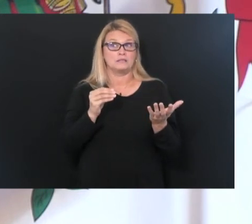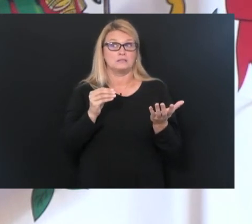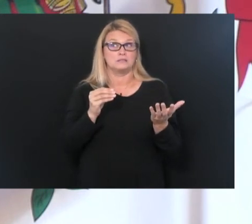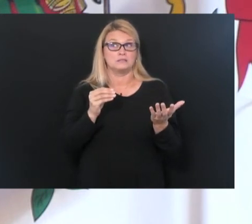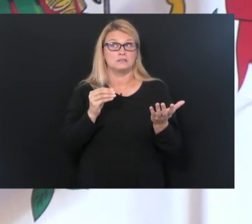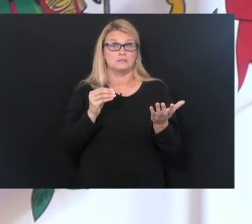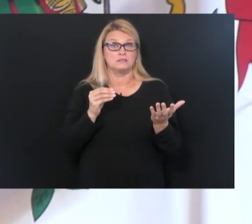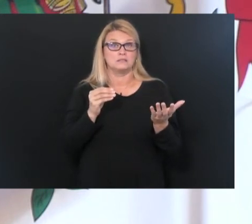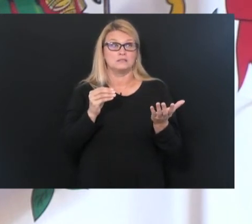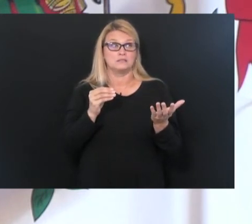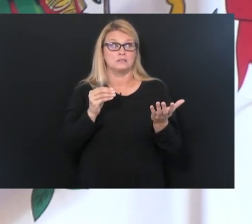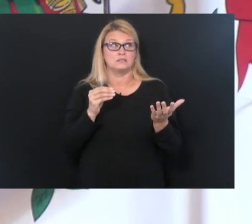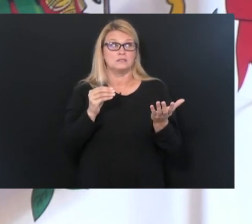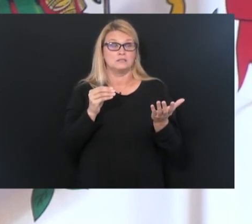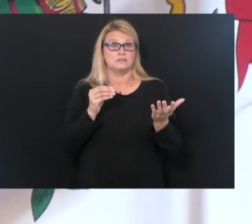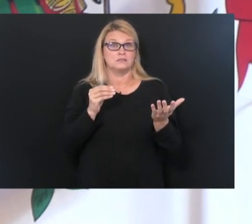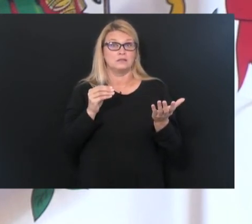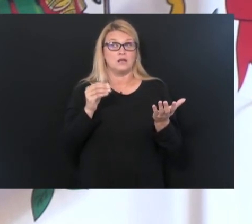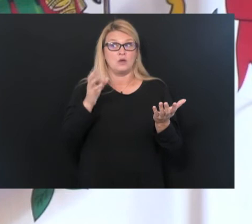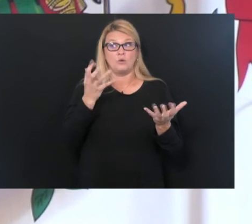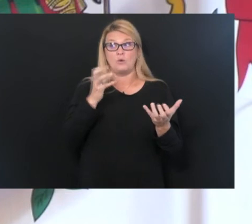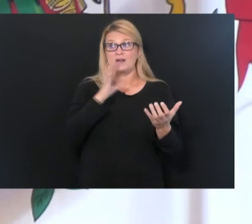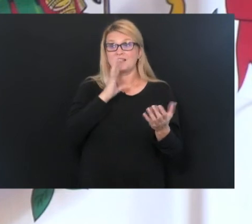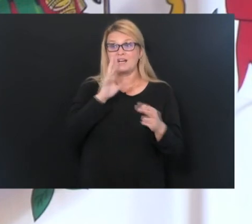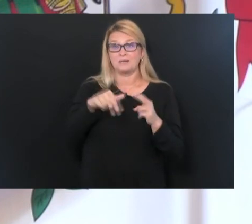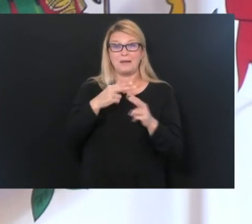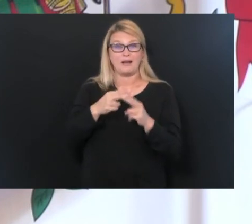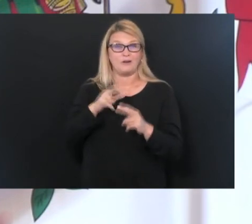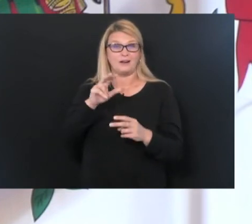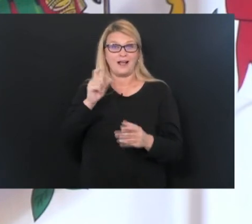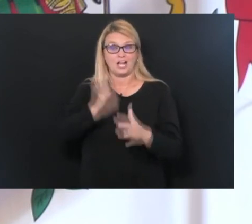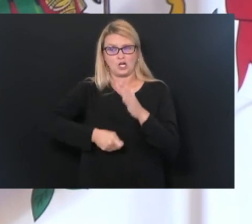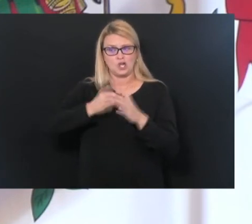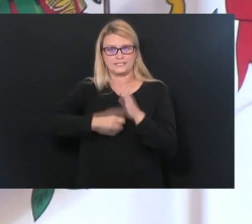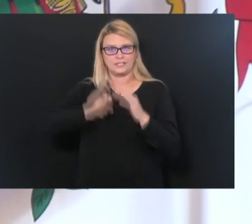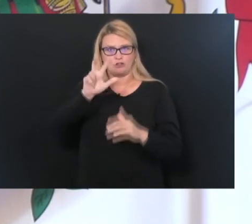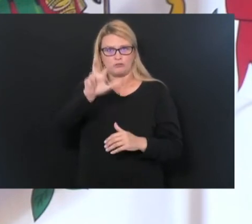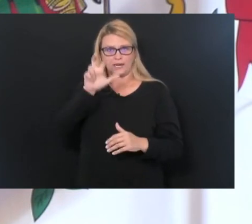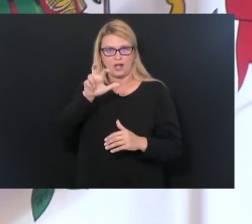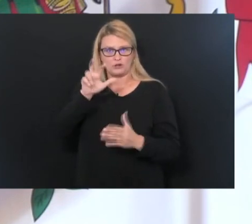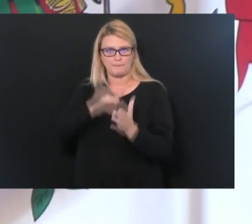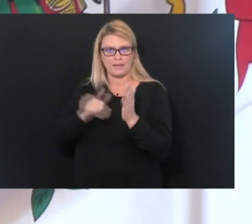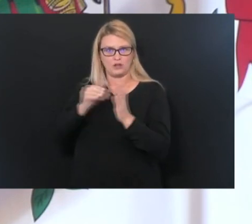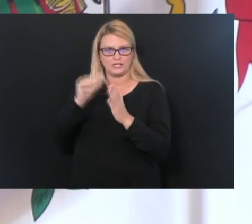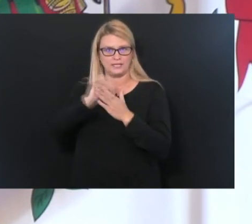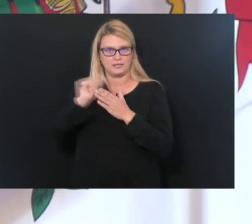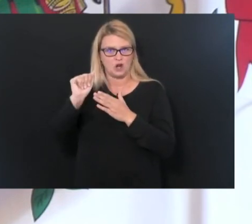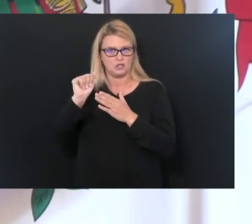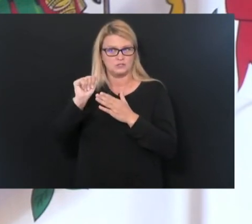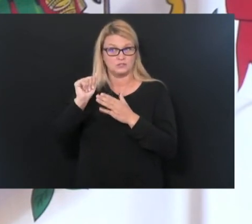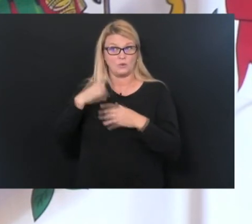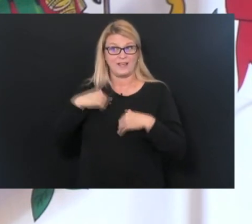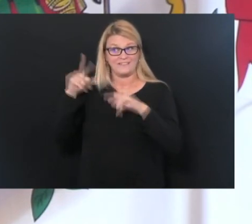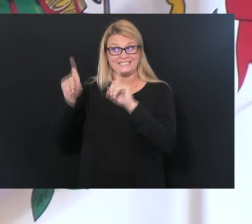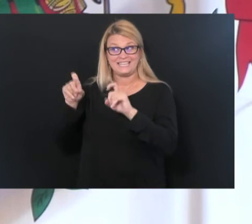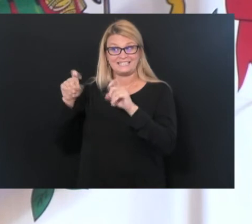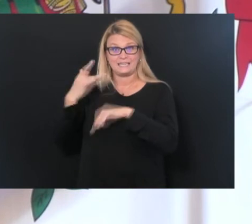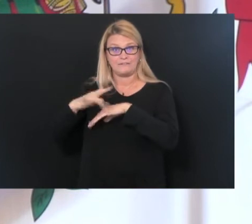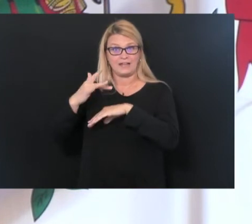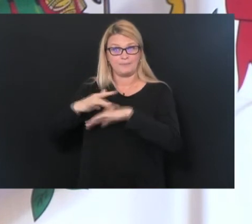idea was going to cost us $300 million, and we had testing available in lots of different areas and